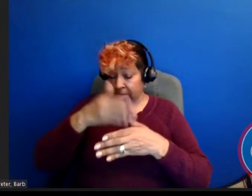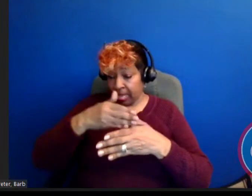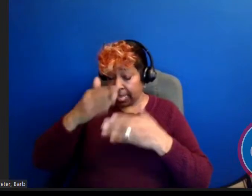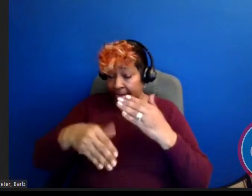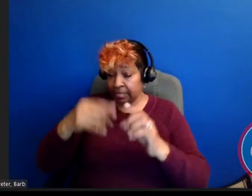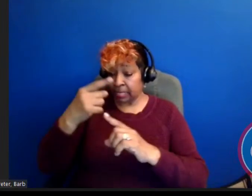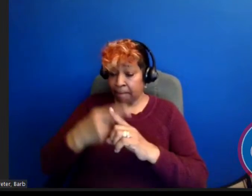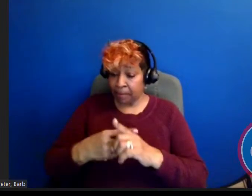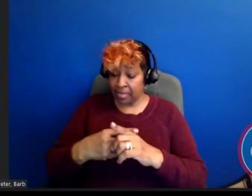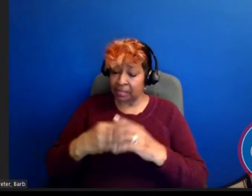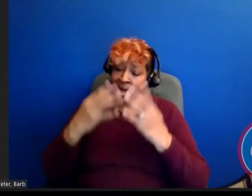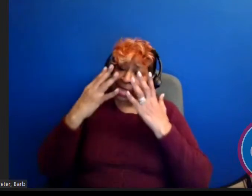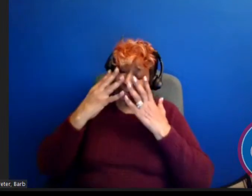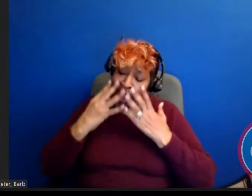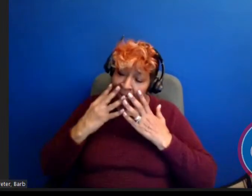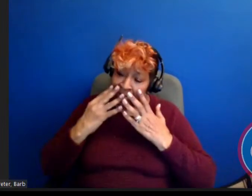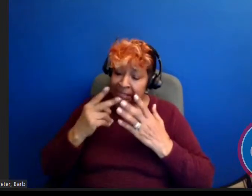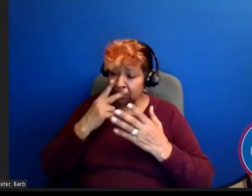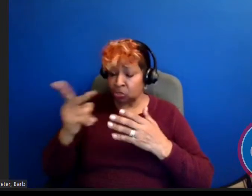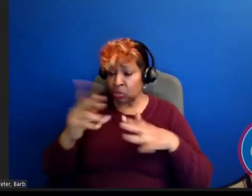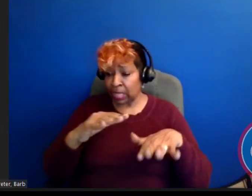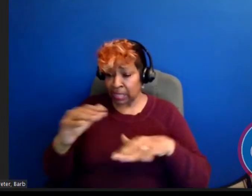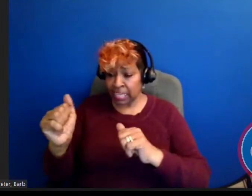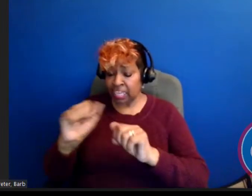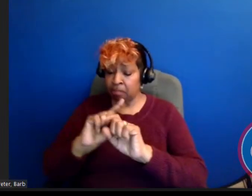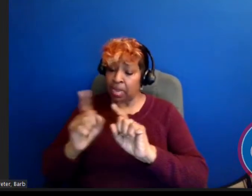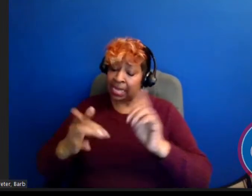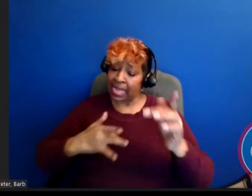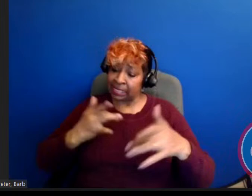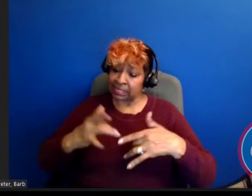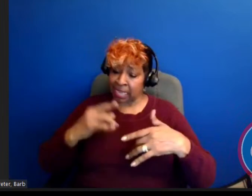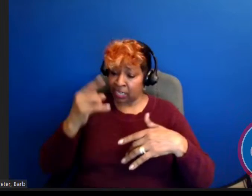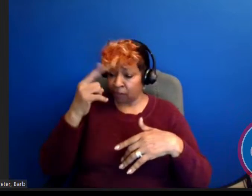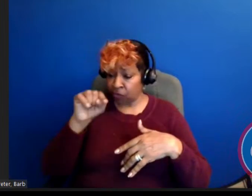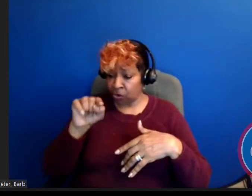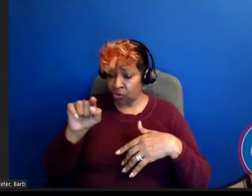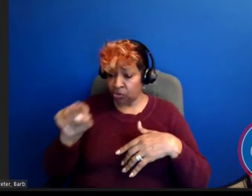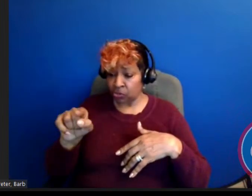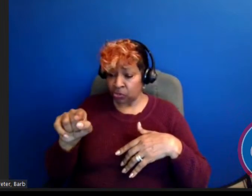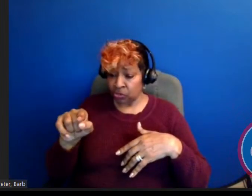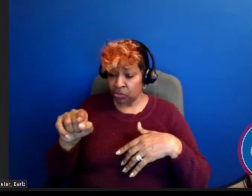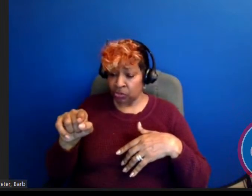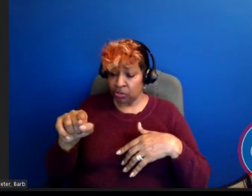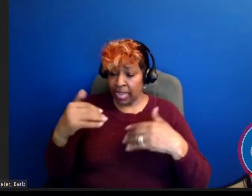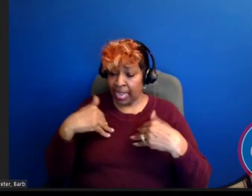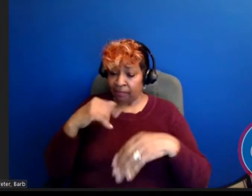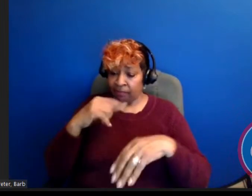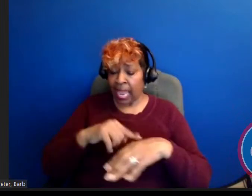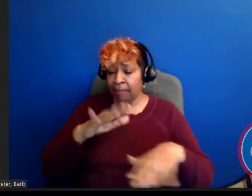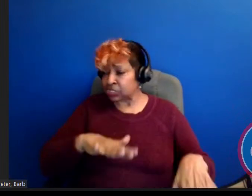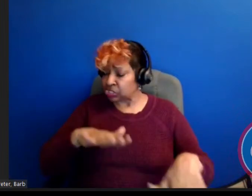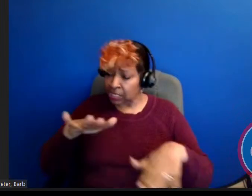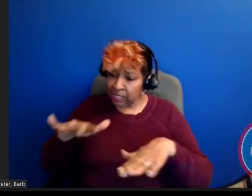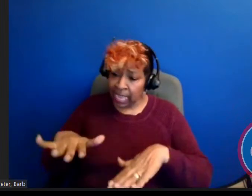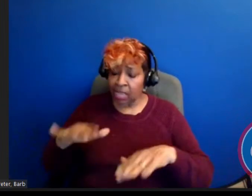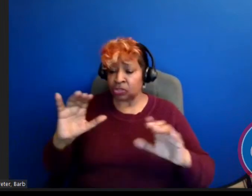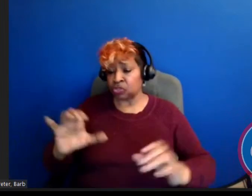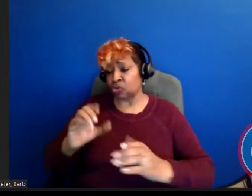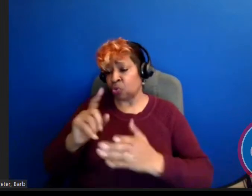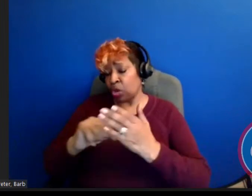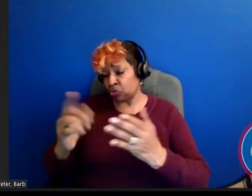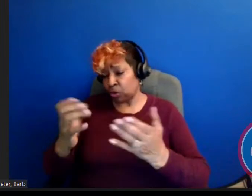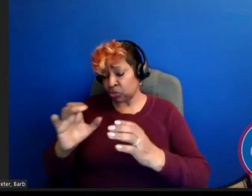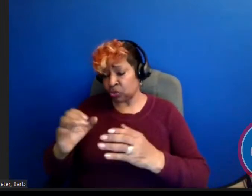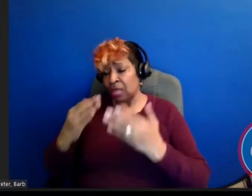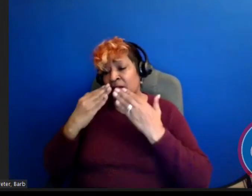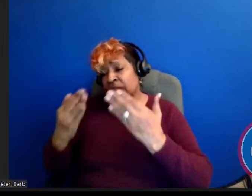very sad to see you leave, but excited for you to, have a time to chill out and do what you want to do. But thank you